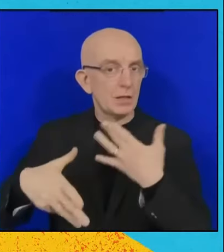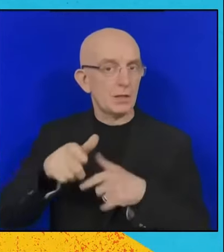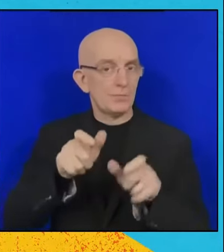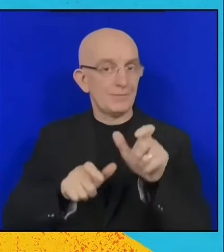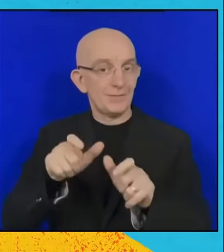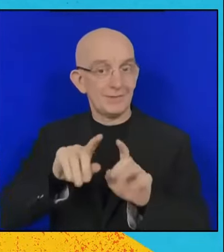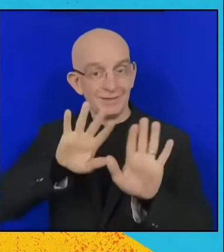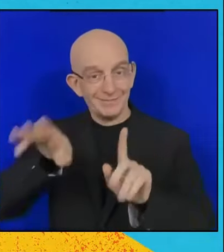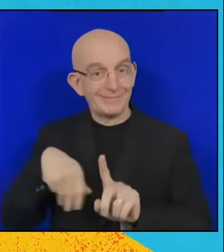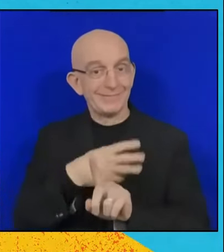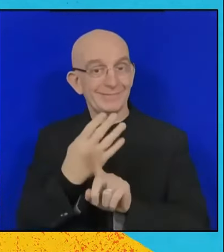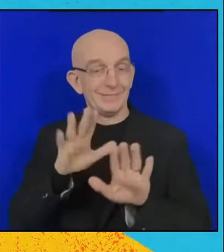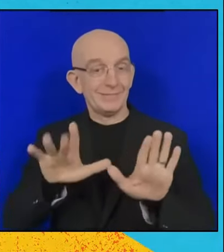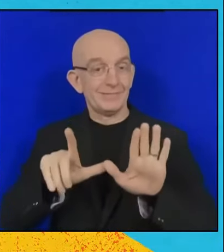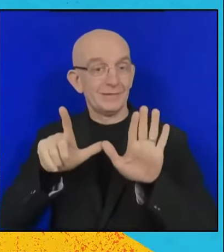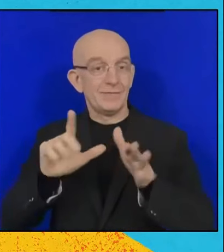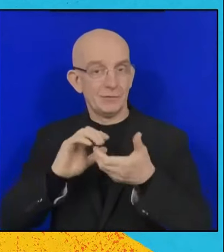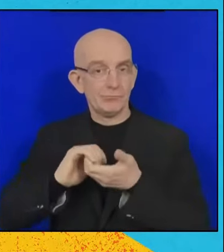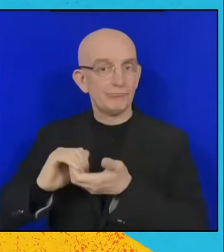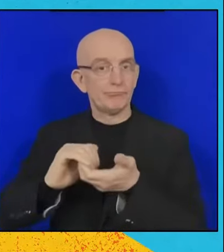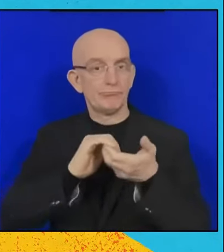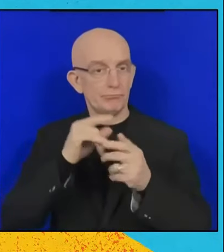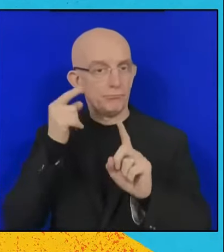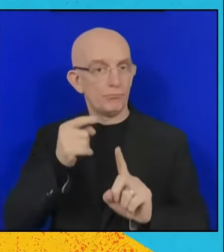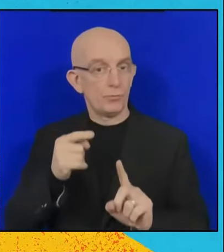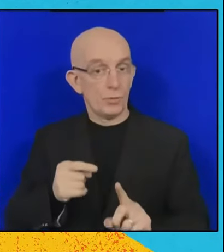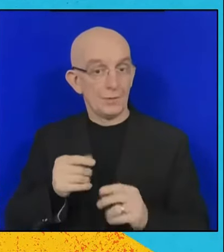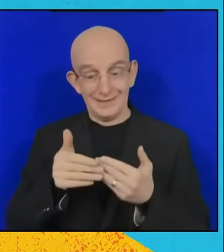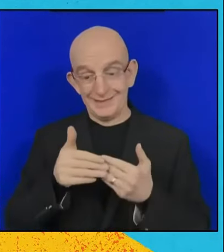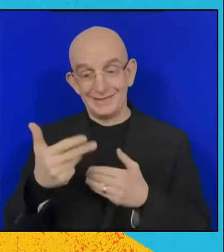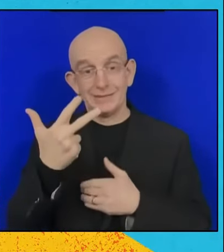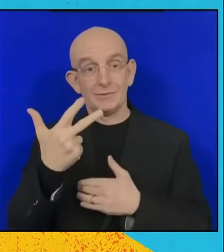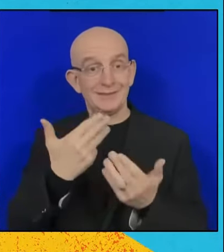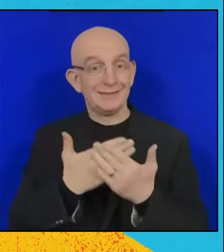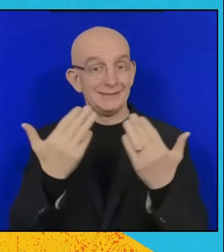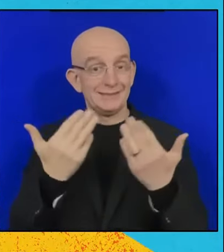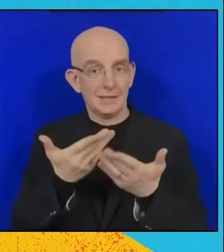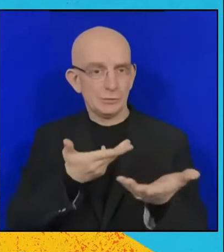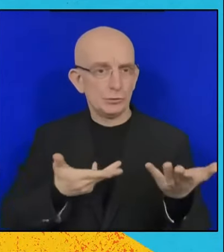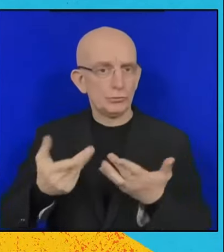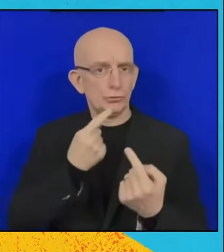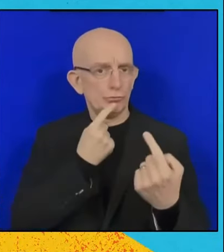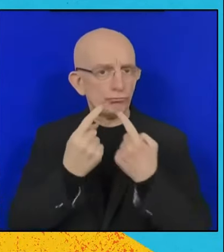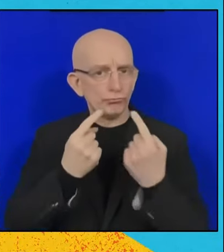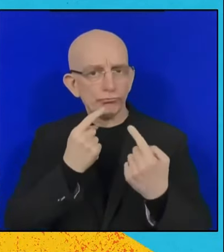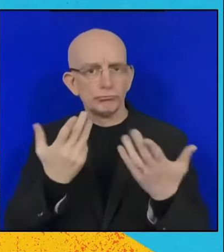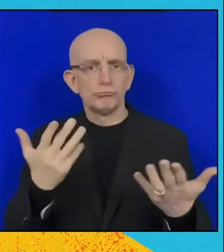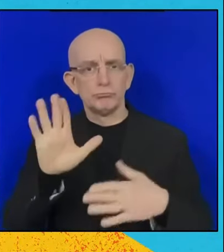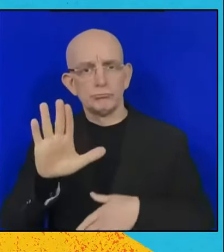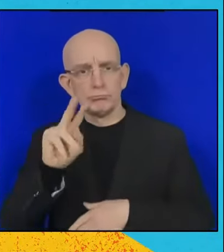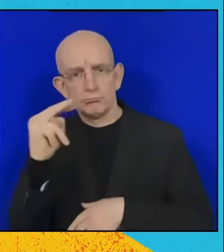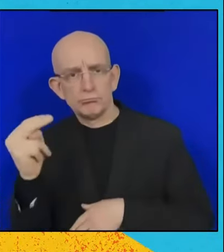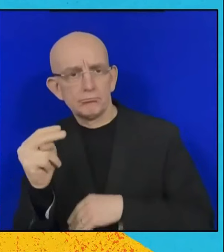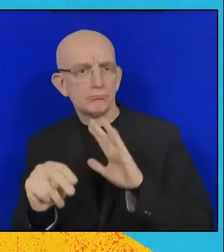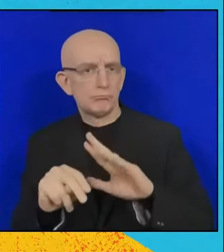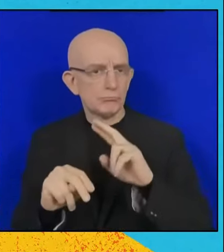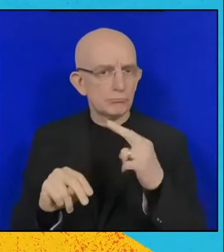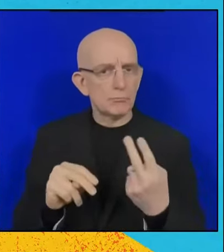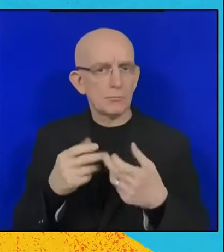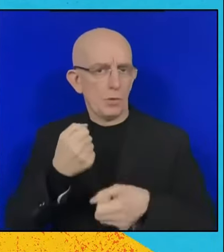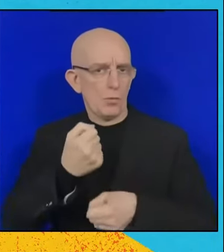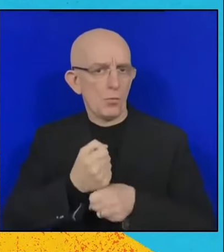discuss, exchange views, network, and advance accountability to the commitments and promise we set forth in